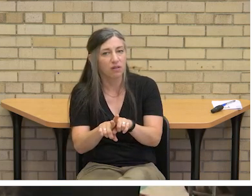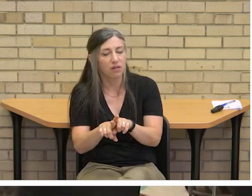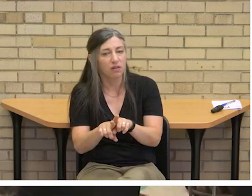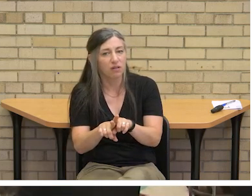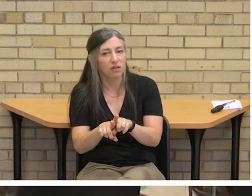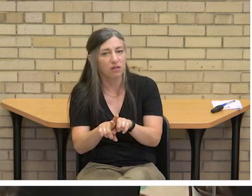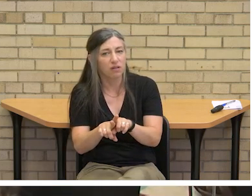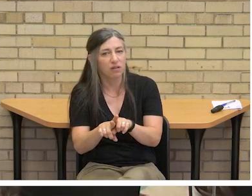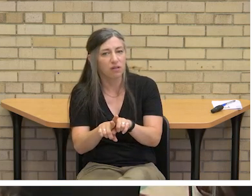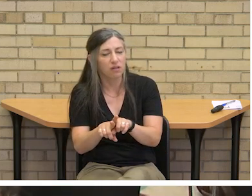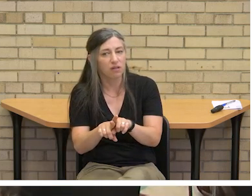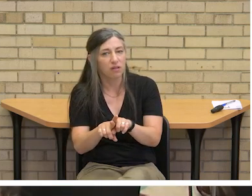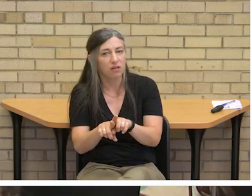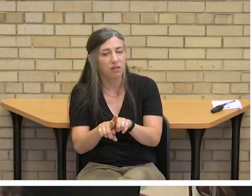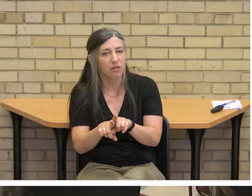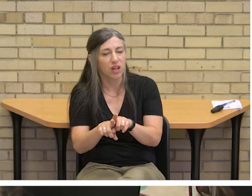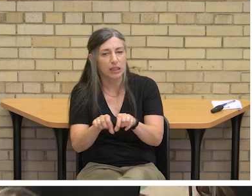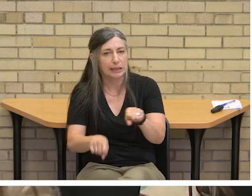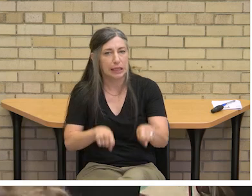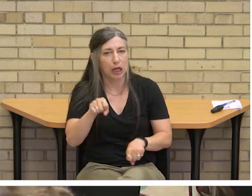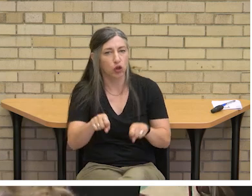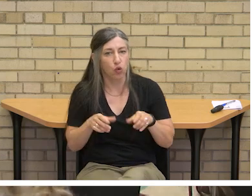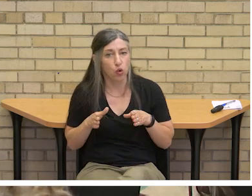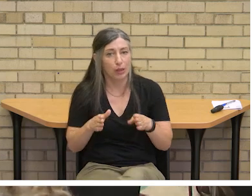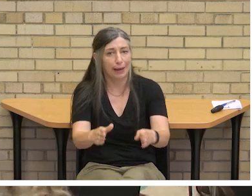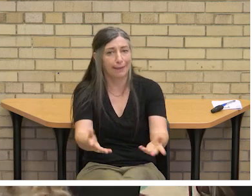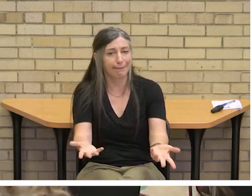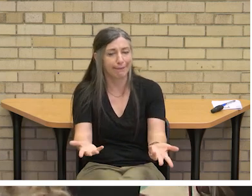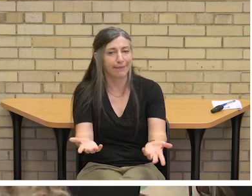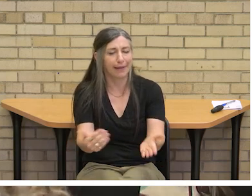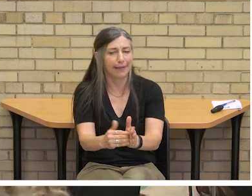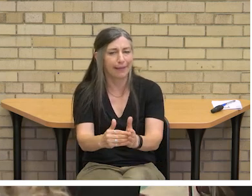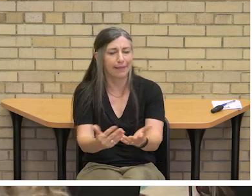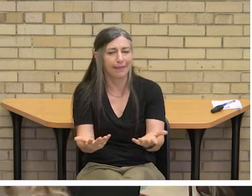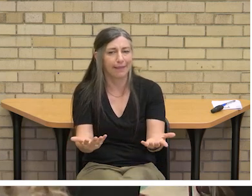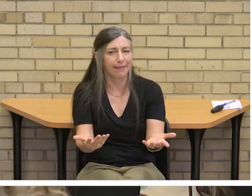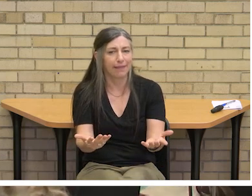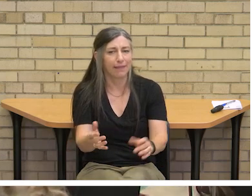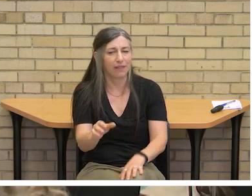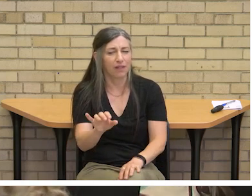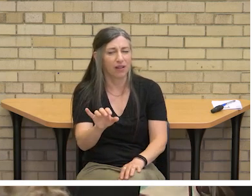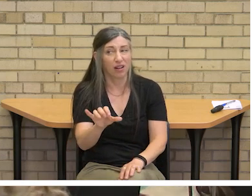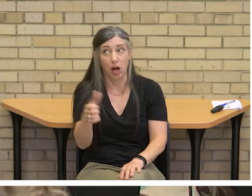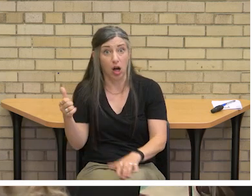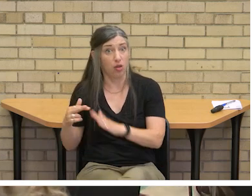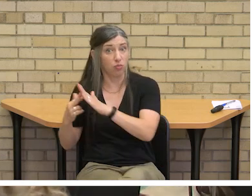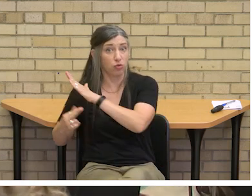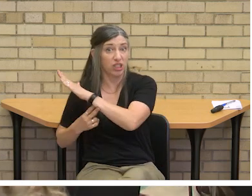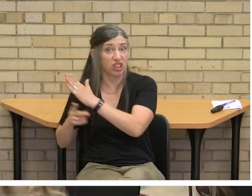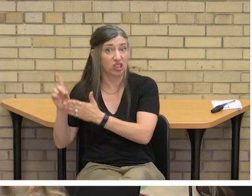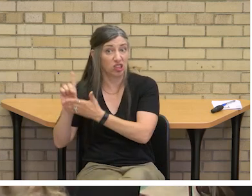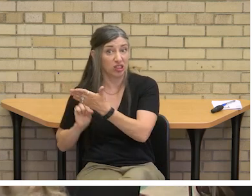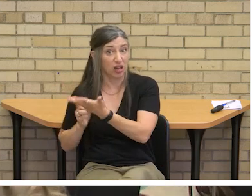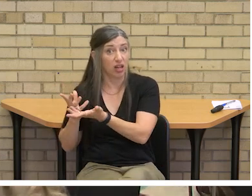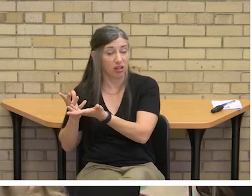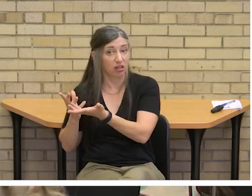mention is cycle track lane. Again, in the other bridges design,